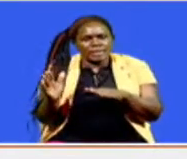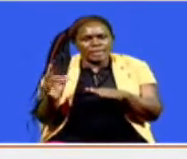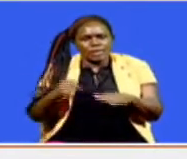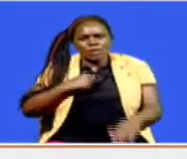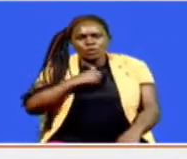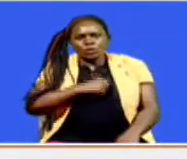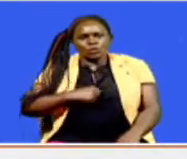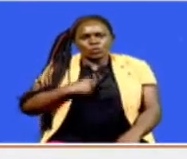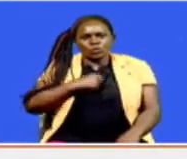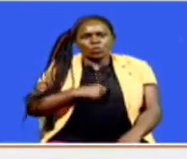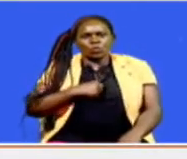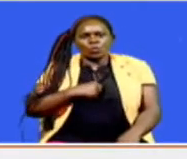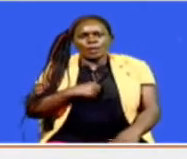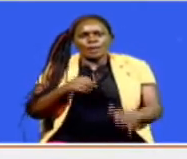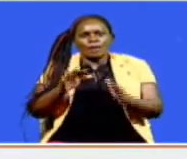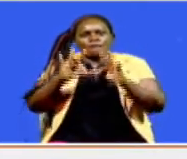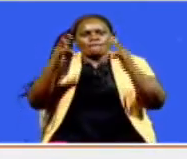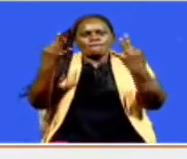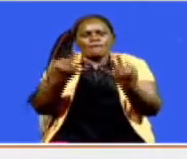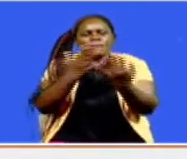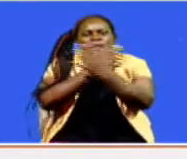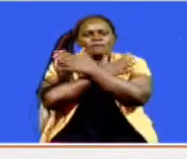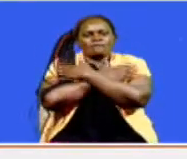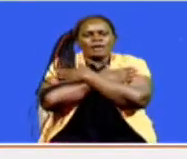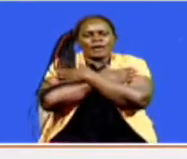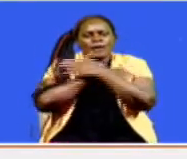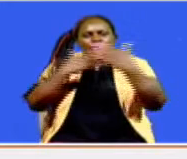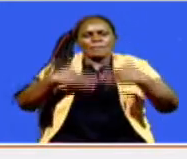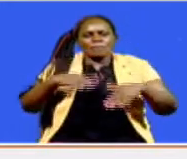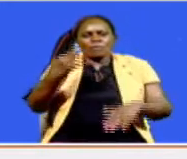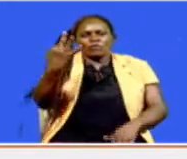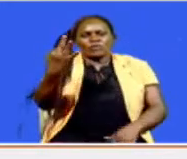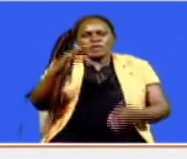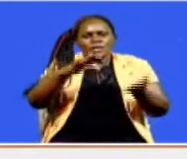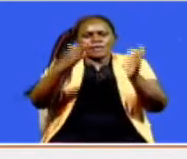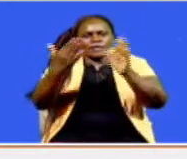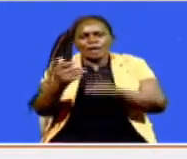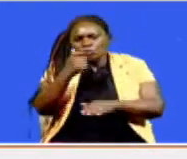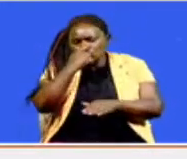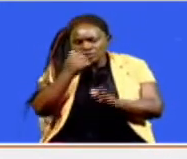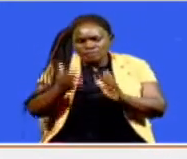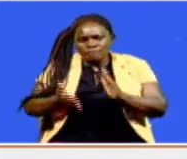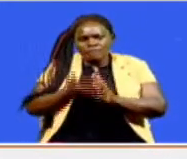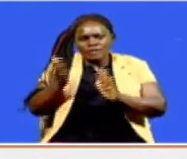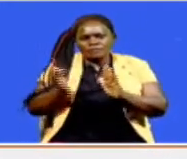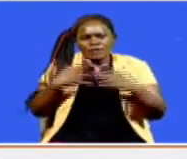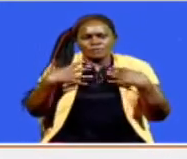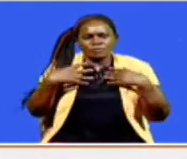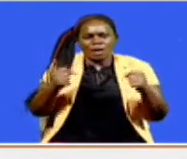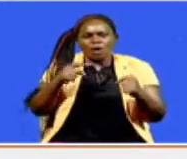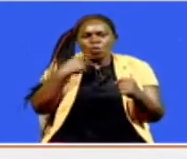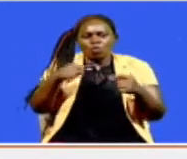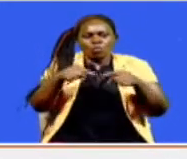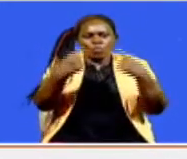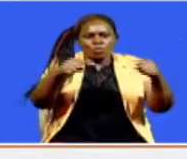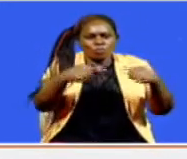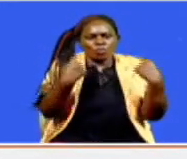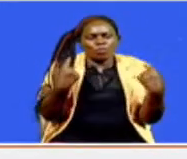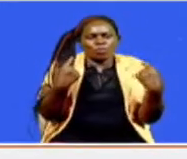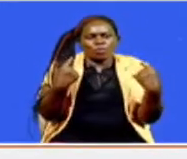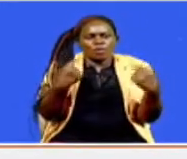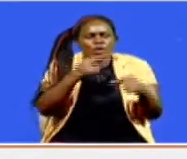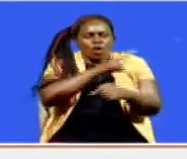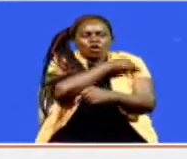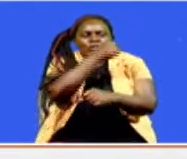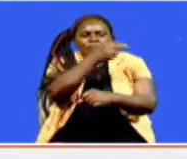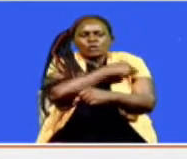of condolences to the family and friends of the three Kenyans who lost their lives, and wishing a quick recovery to those who are injured and are still nursing